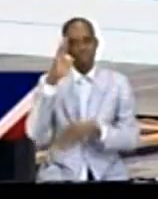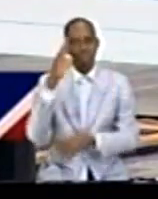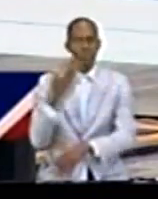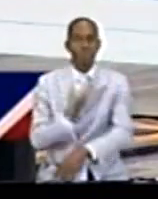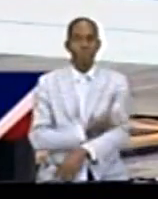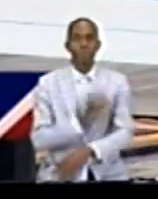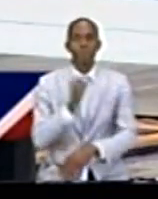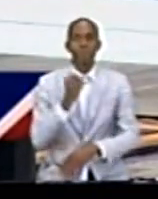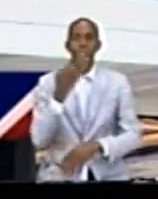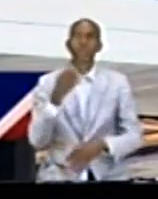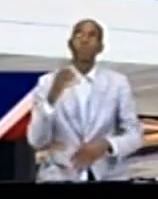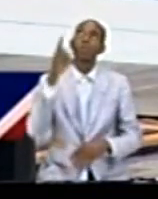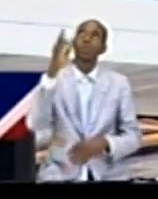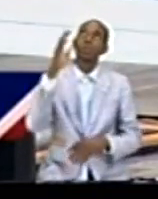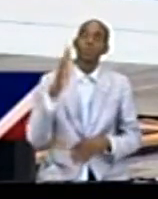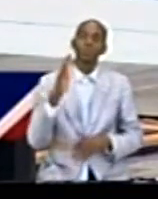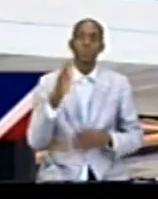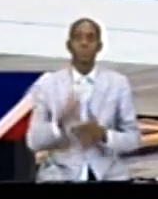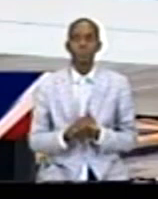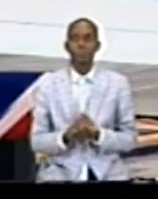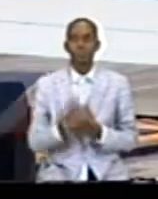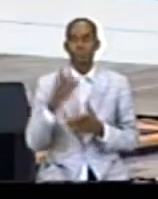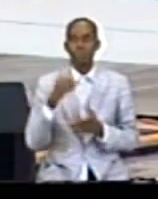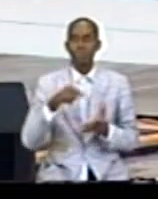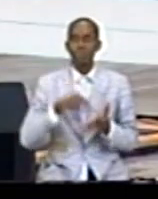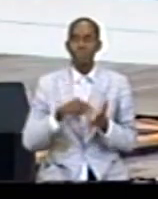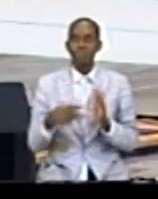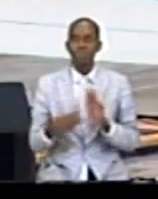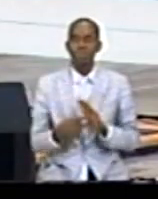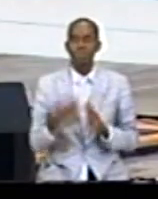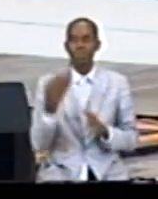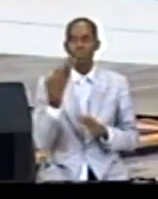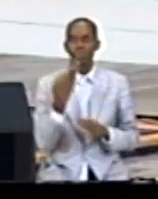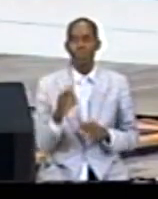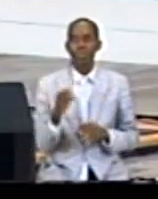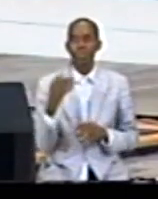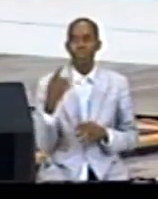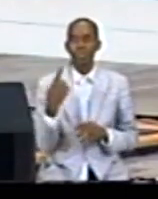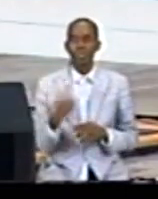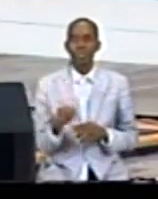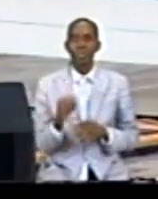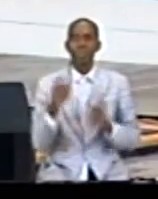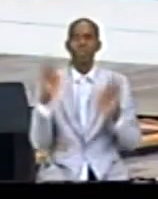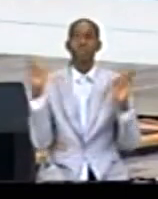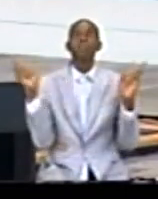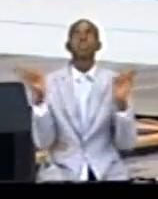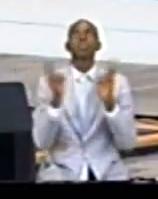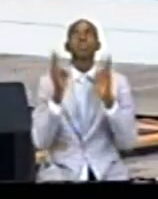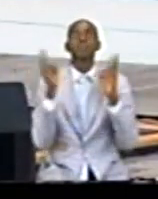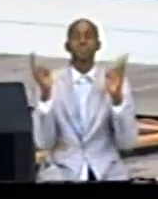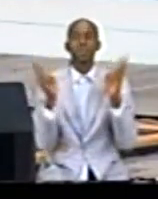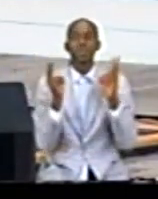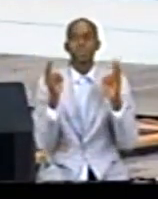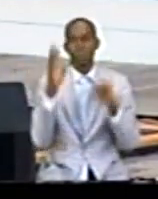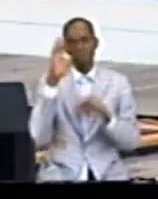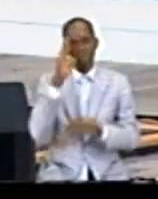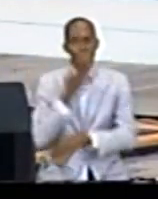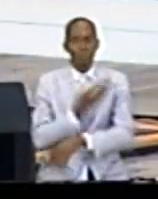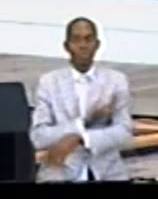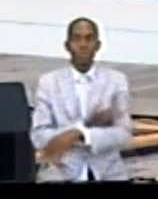of God. The purpose of the triumphant